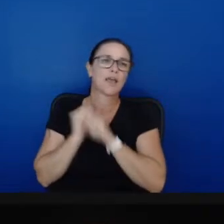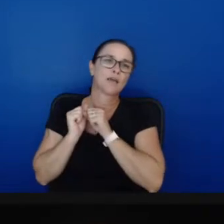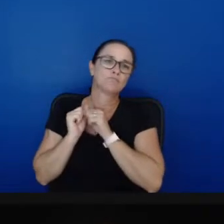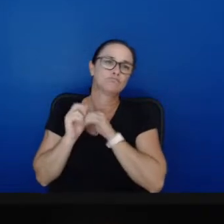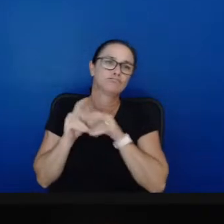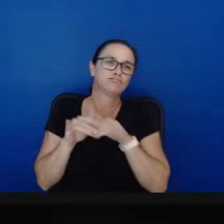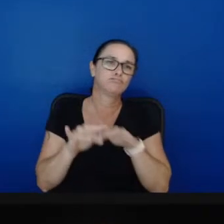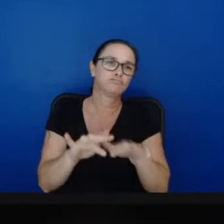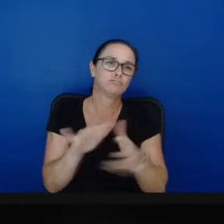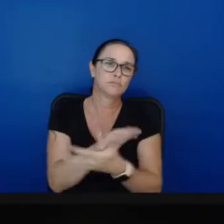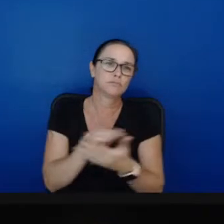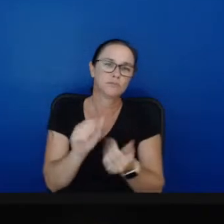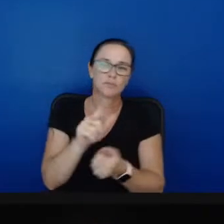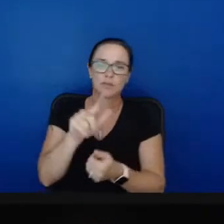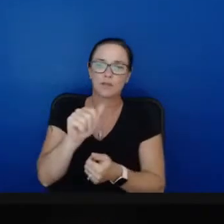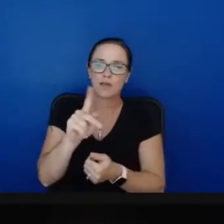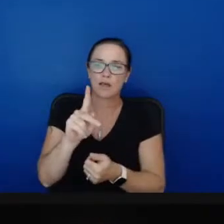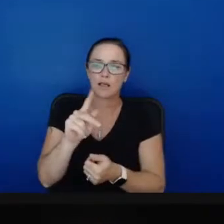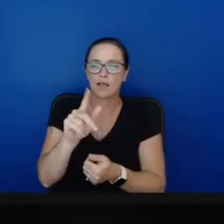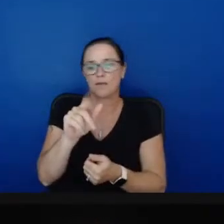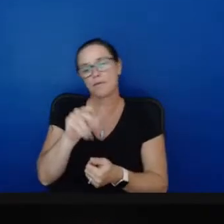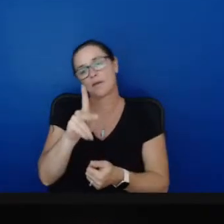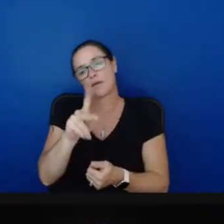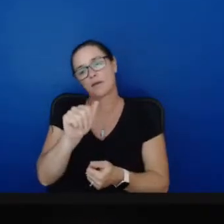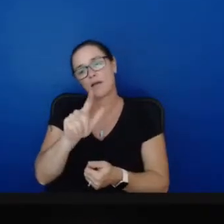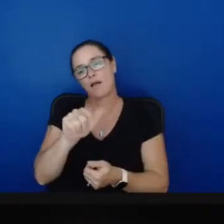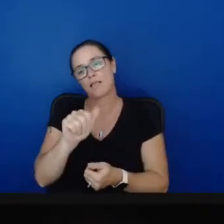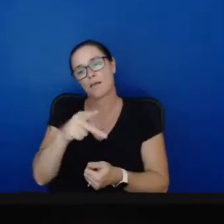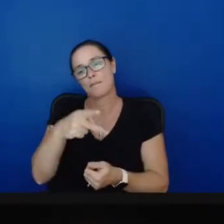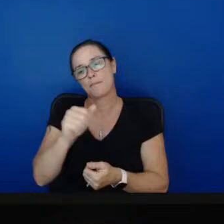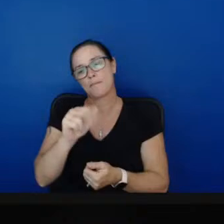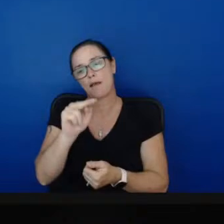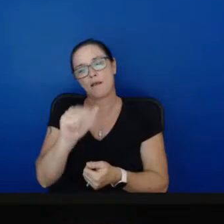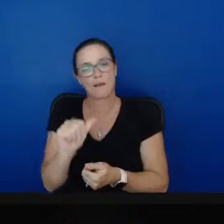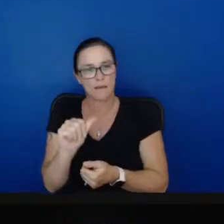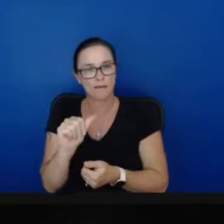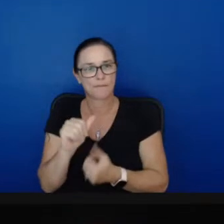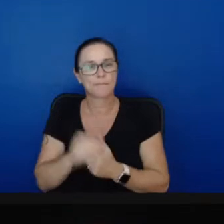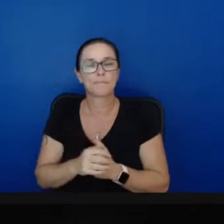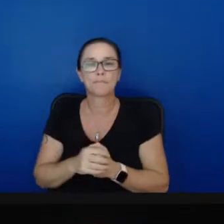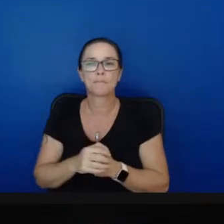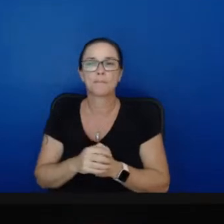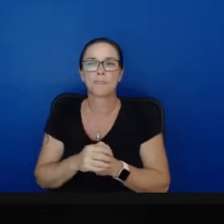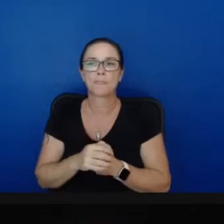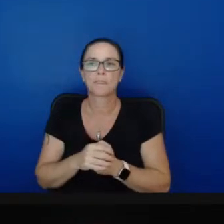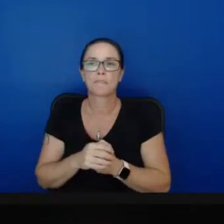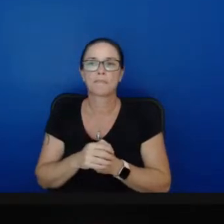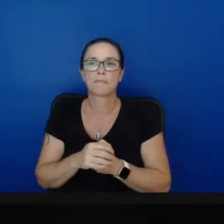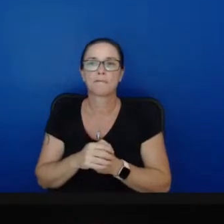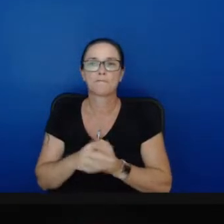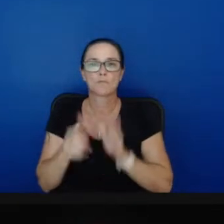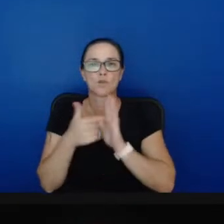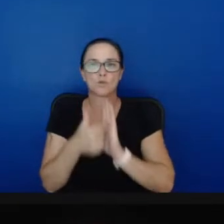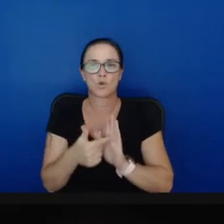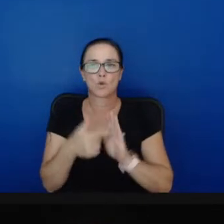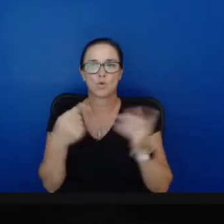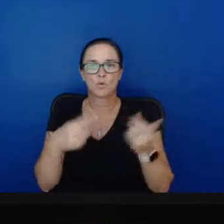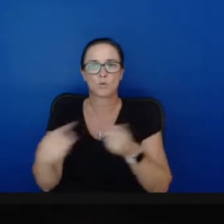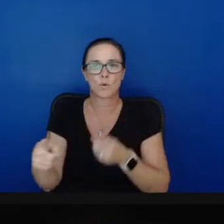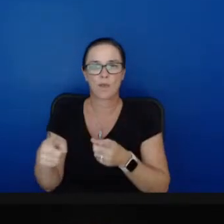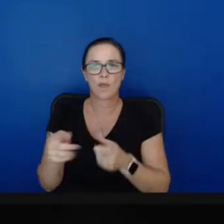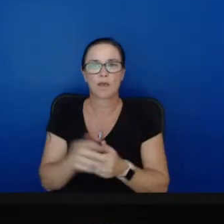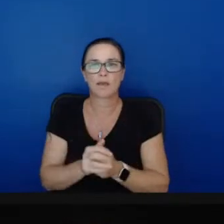92. And so we'll just scroll down through here to show you what's going on. There is a flow field at the